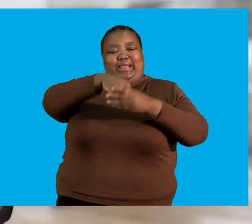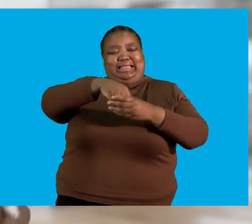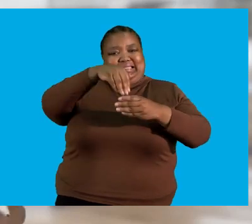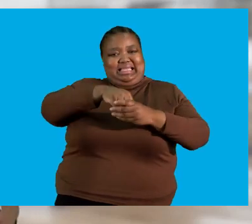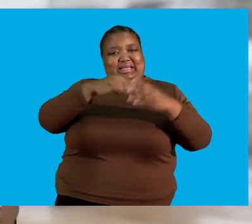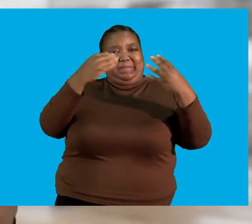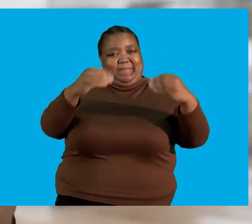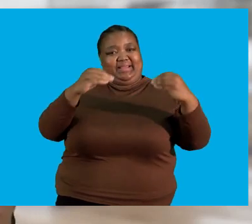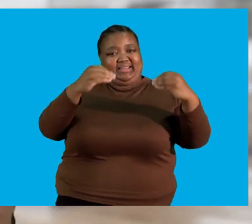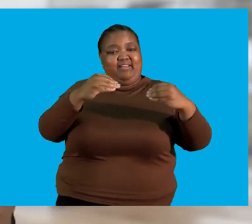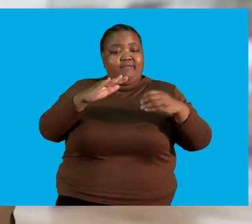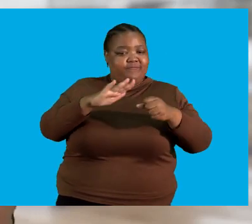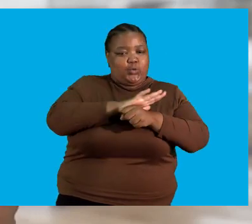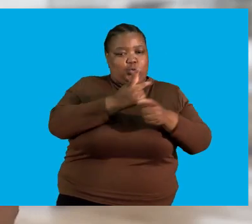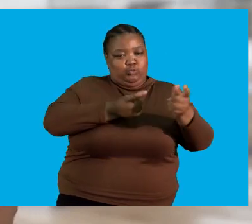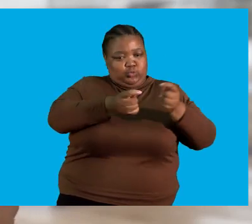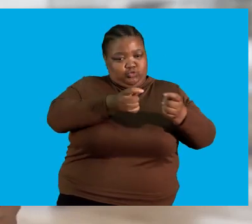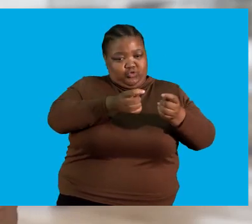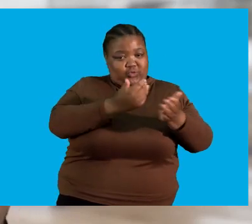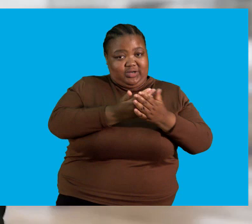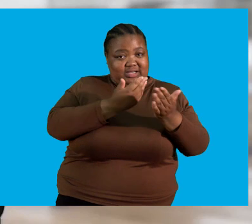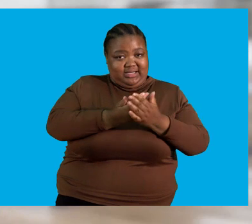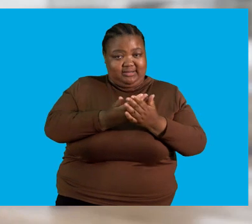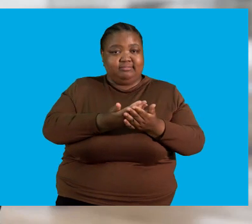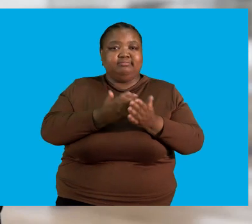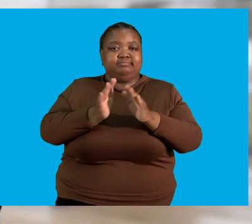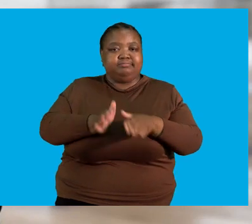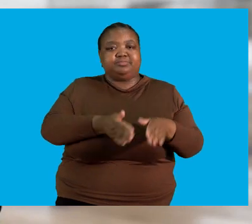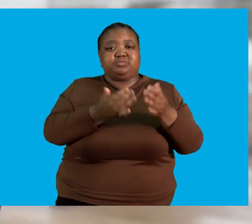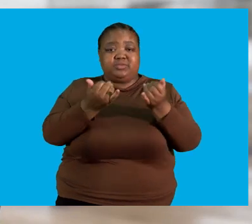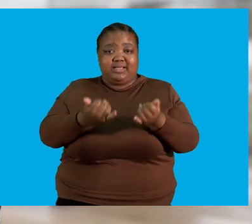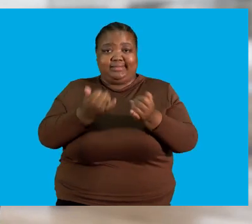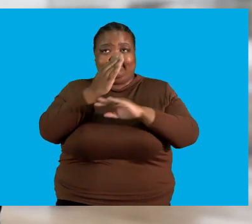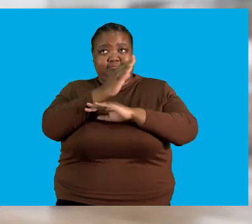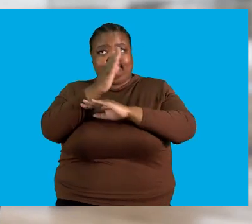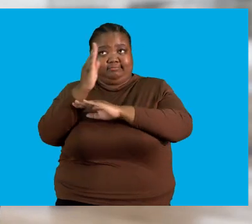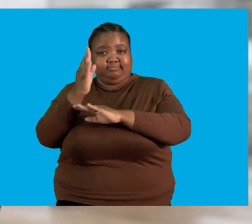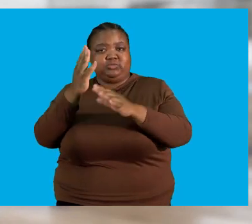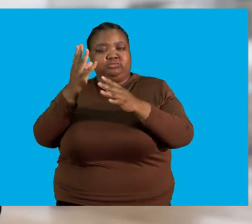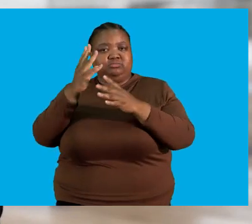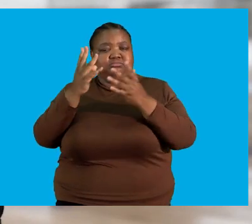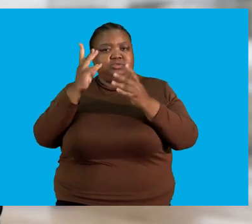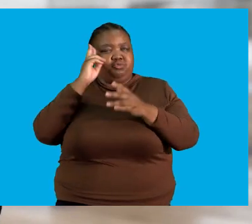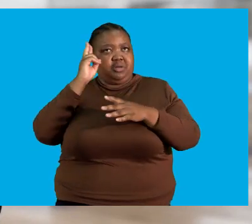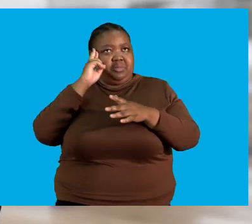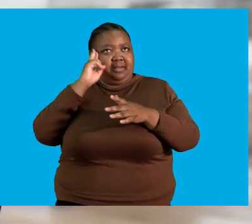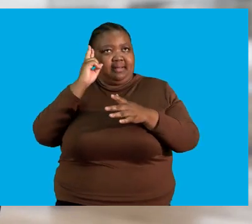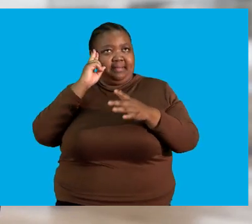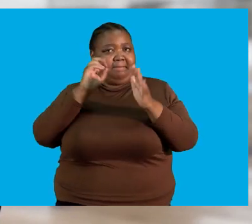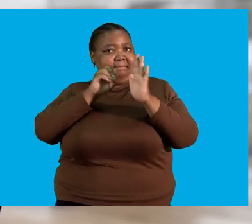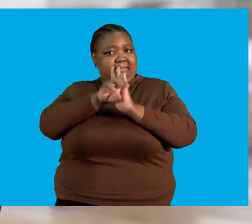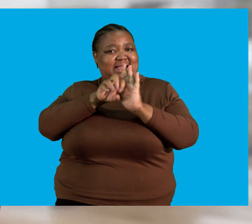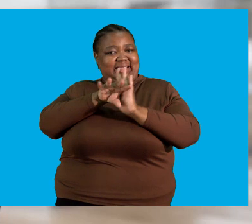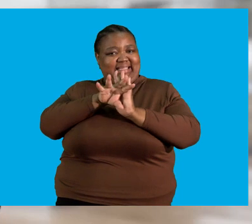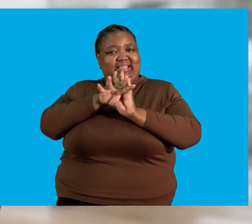is inside the business and we have full control. Now, as we go through this, try and remember what kind of control